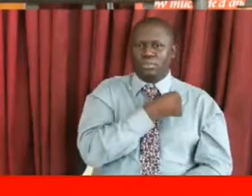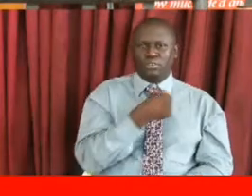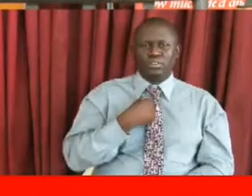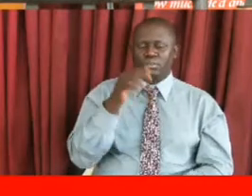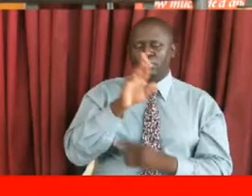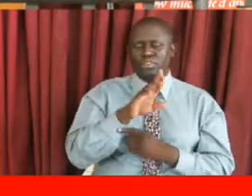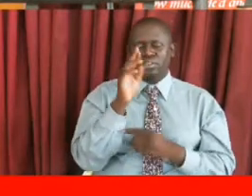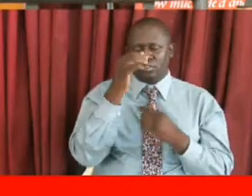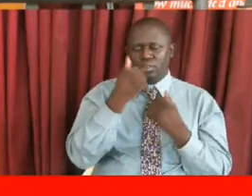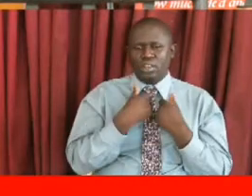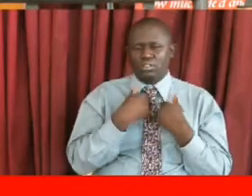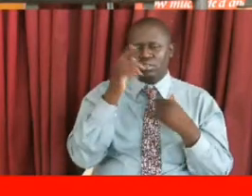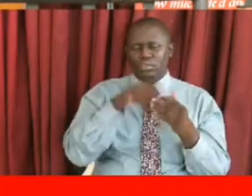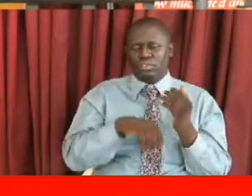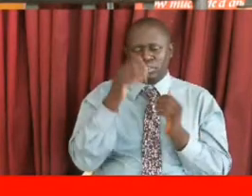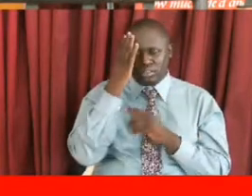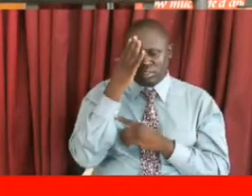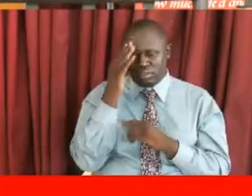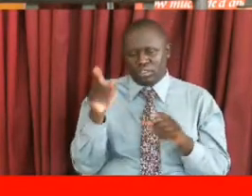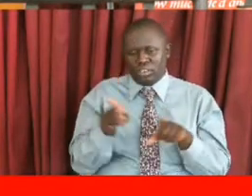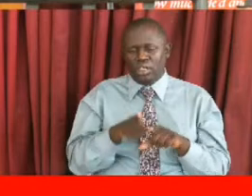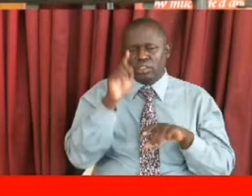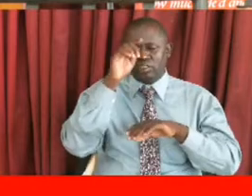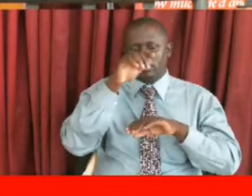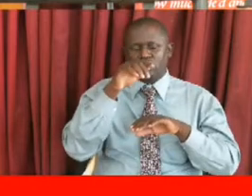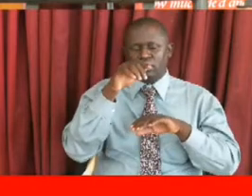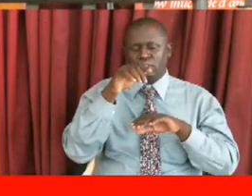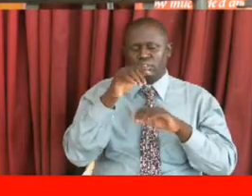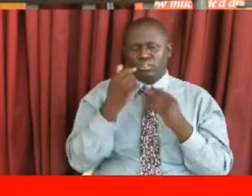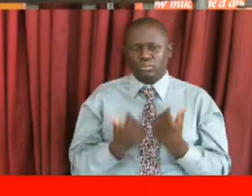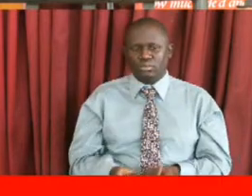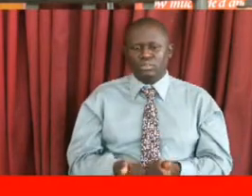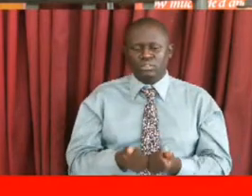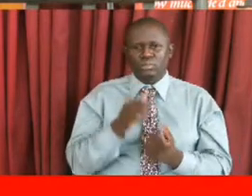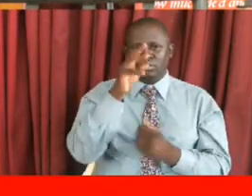Mysteries yes what used to go by the name